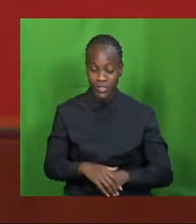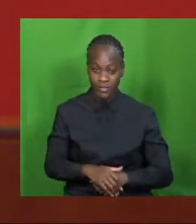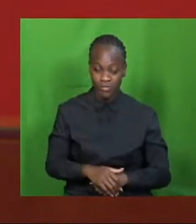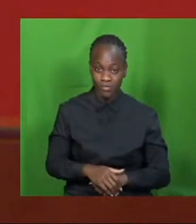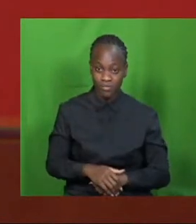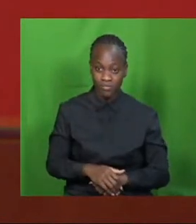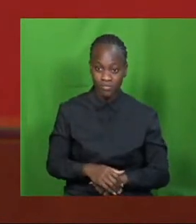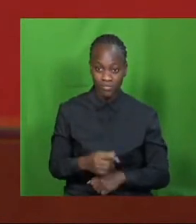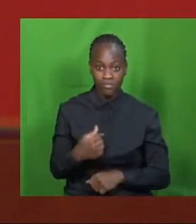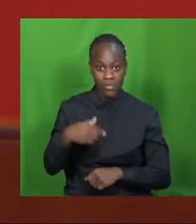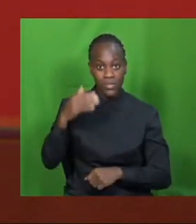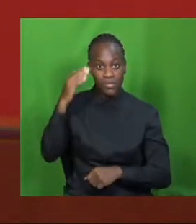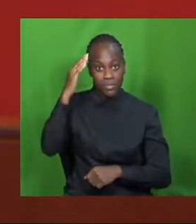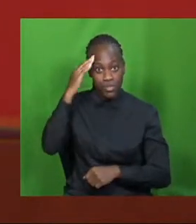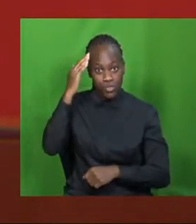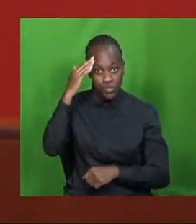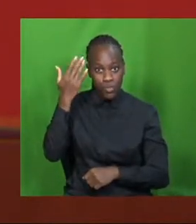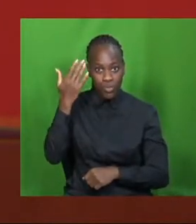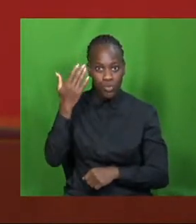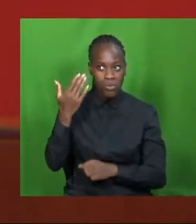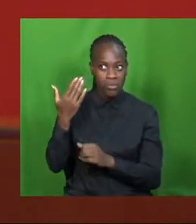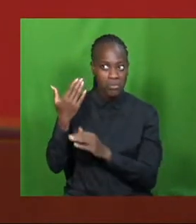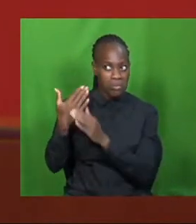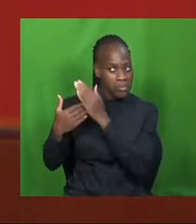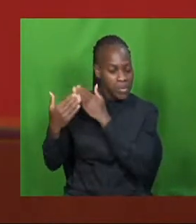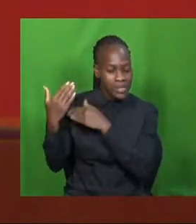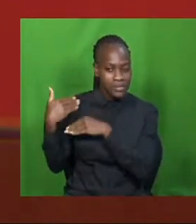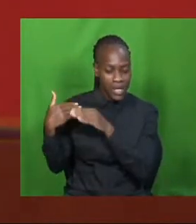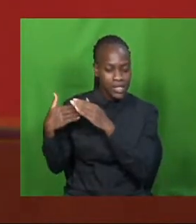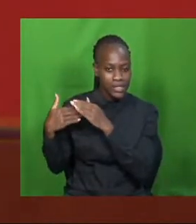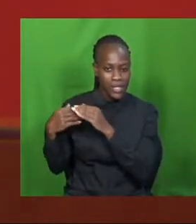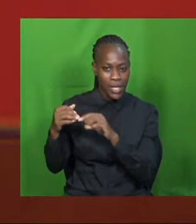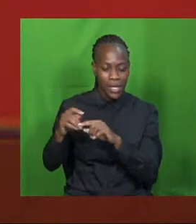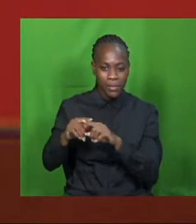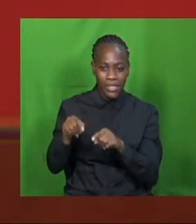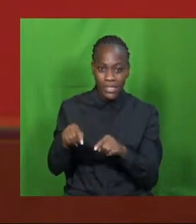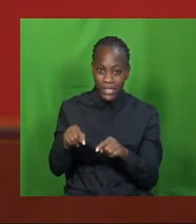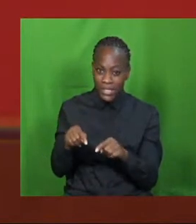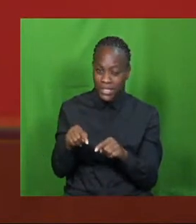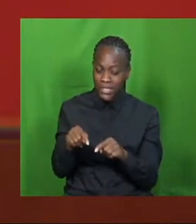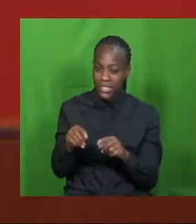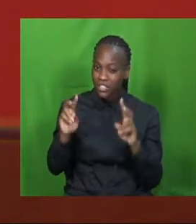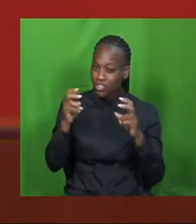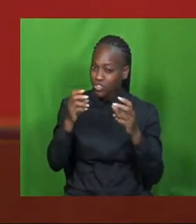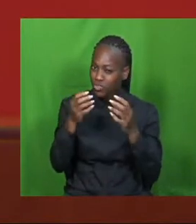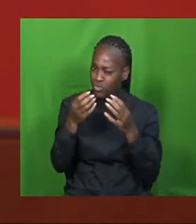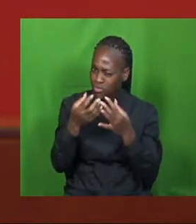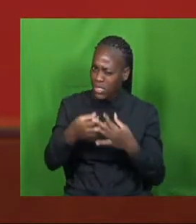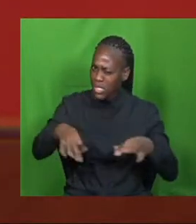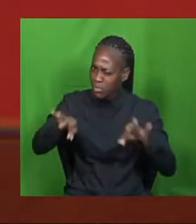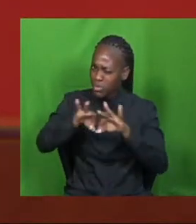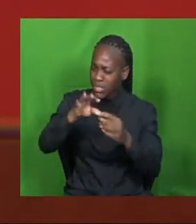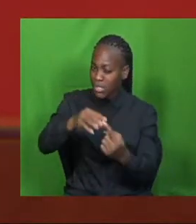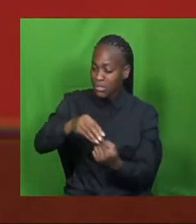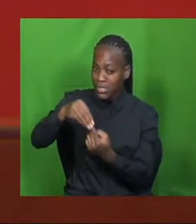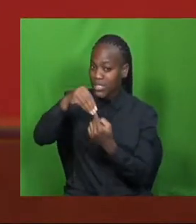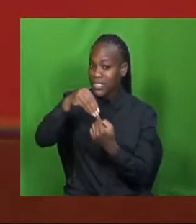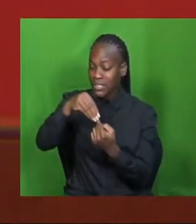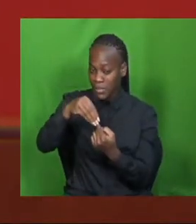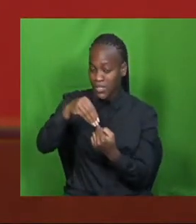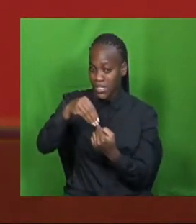record where tomorrow evidence from this could be used as a basis against